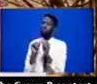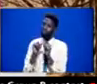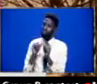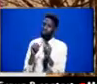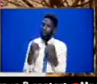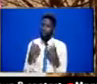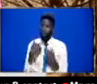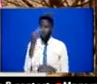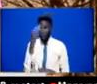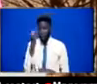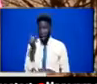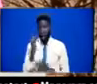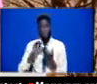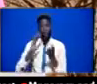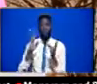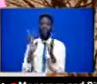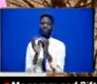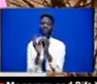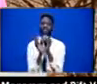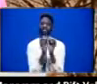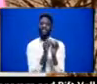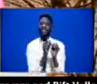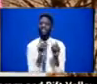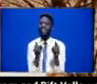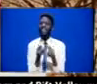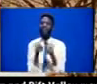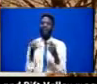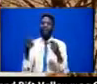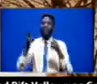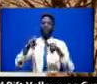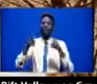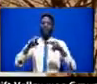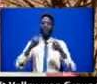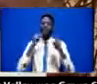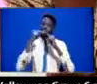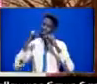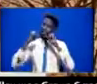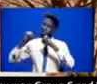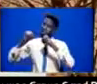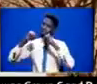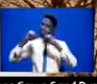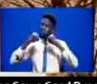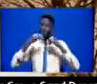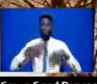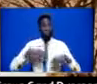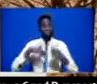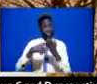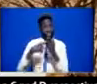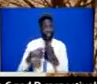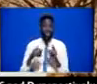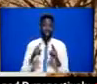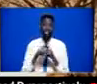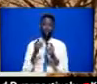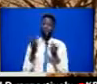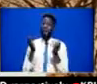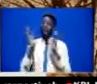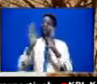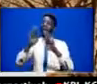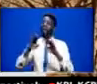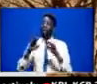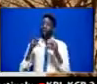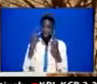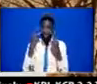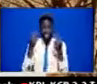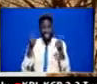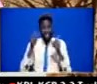these meetings are just happening in big hotel. People discuss and go back. Have not seen anyone